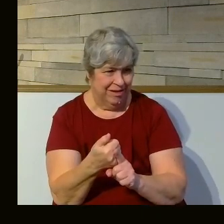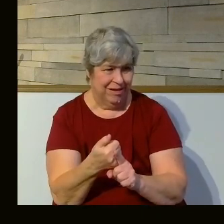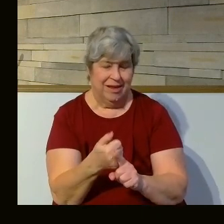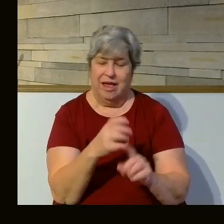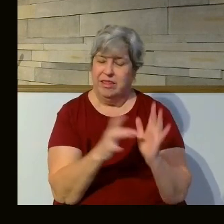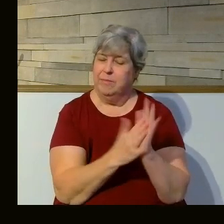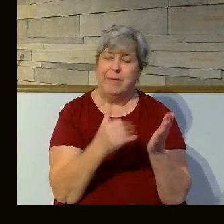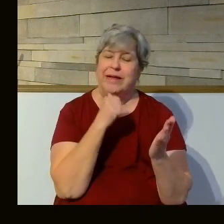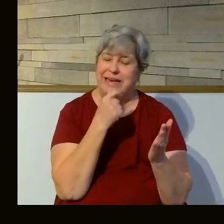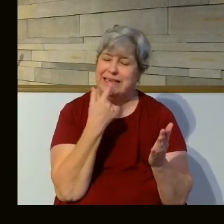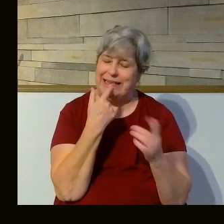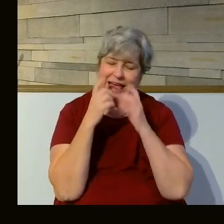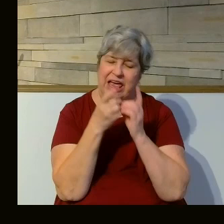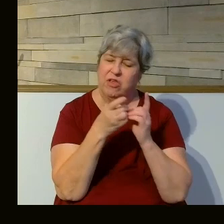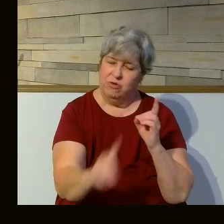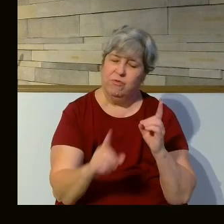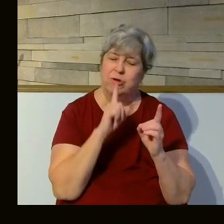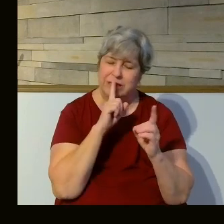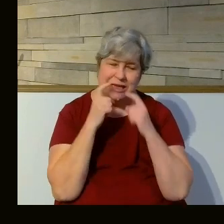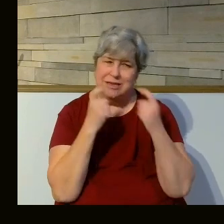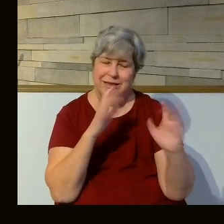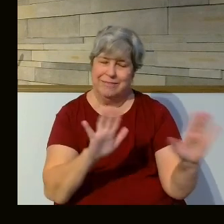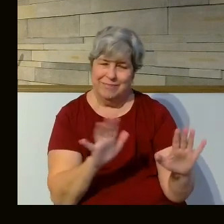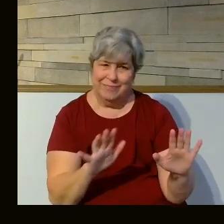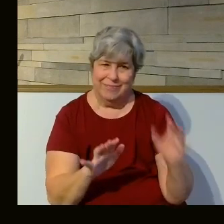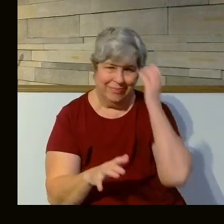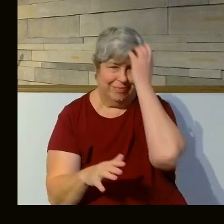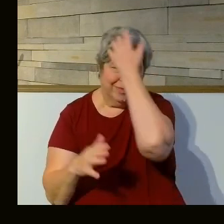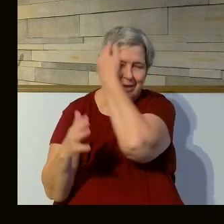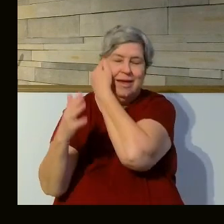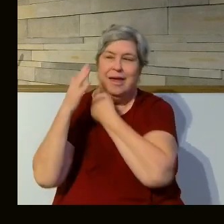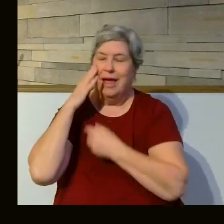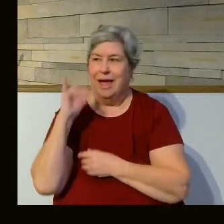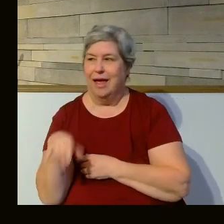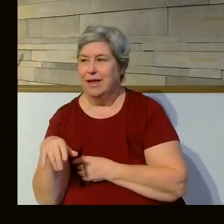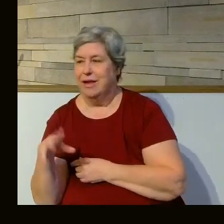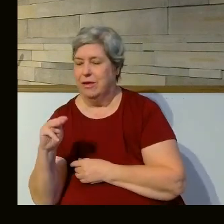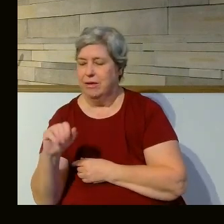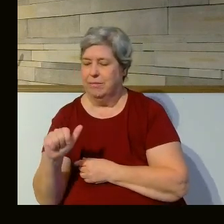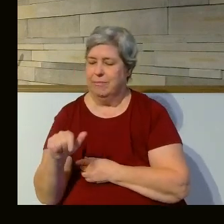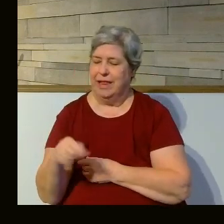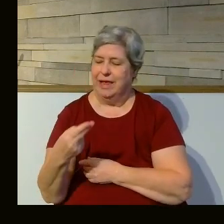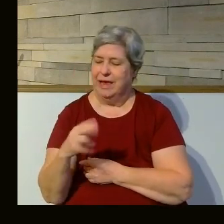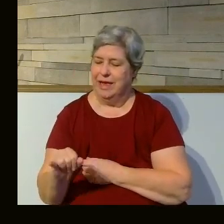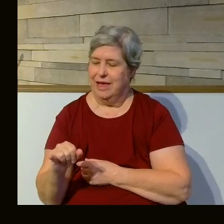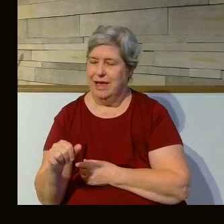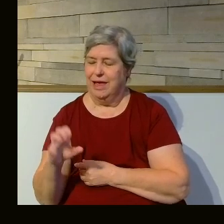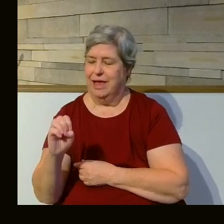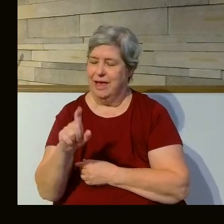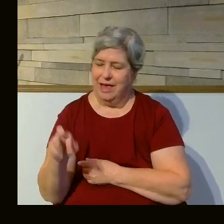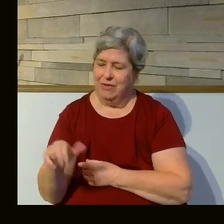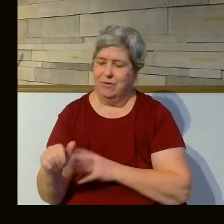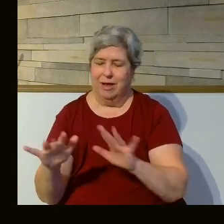that divorce is equivalent to a sin. It's not there, all right? Yes, I know the passages. You got Malachi involved. Don't forget about Ezra. We